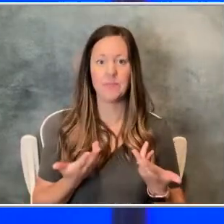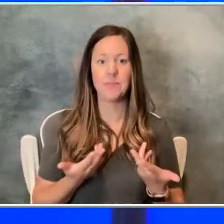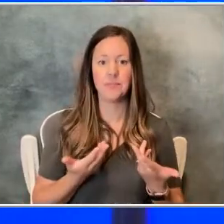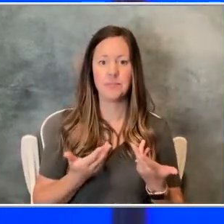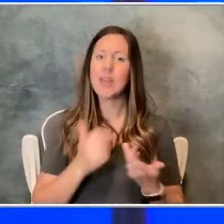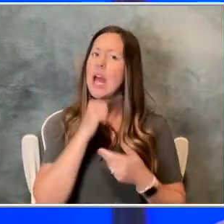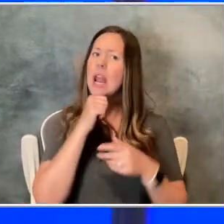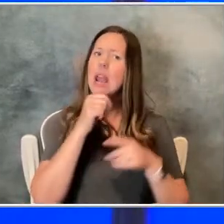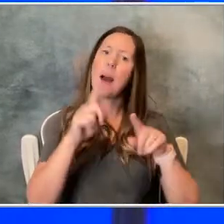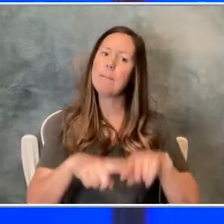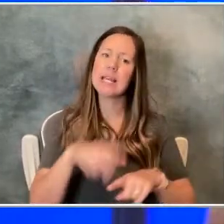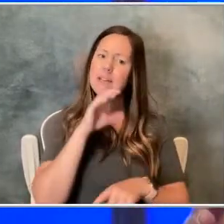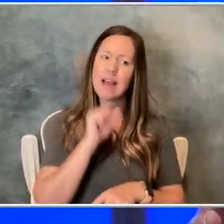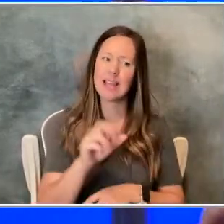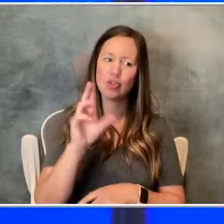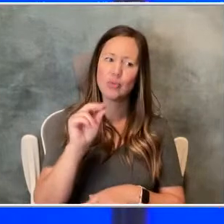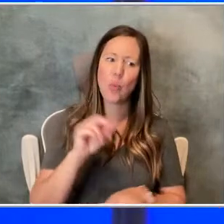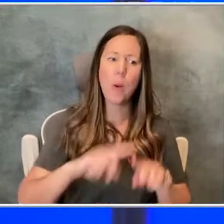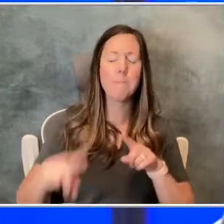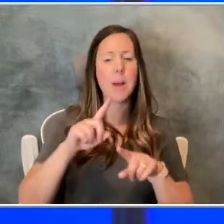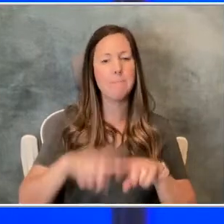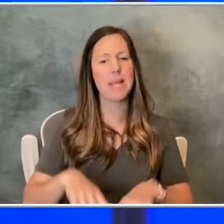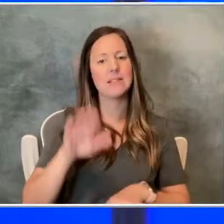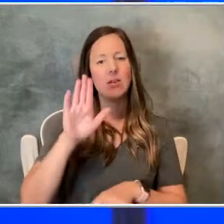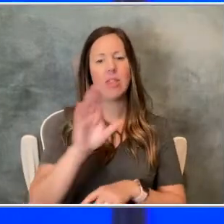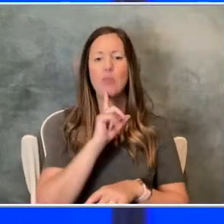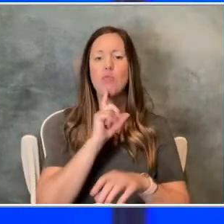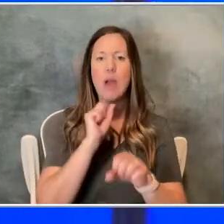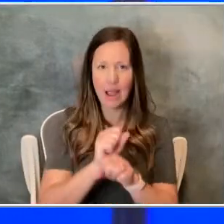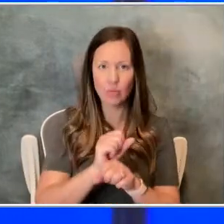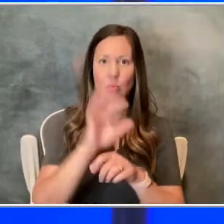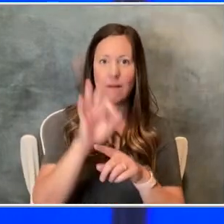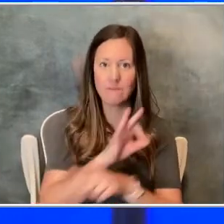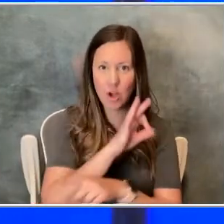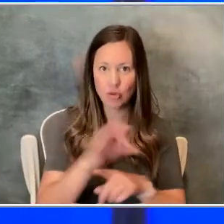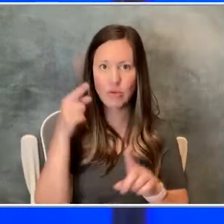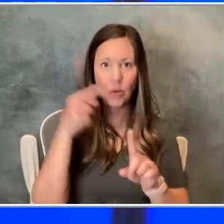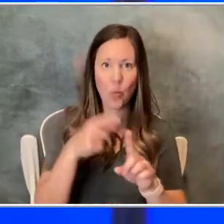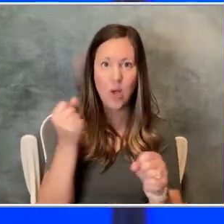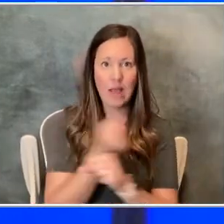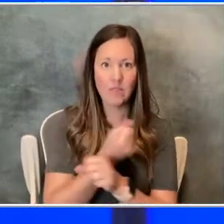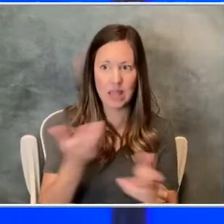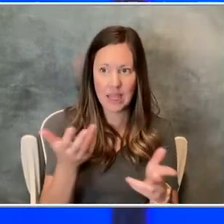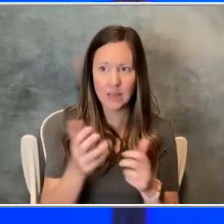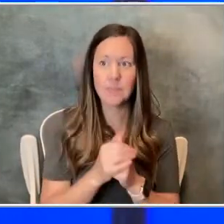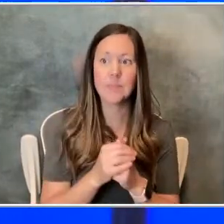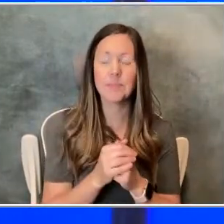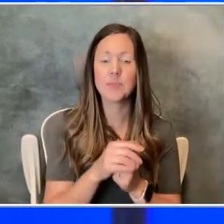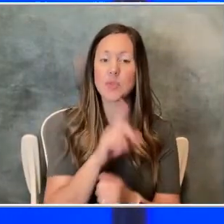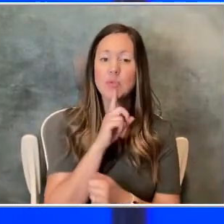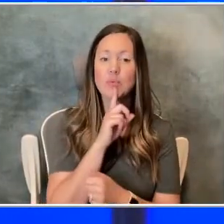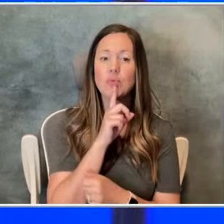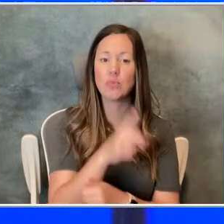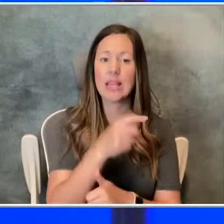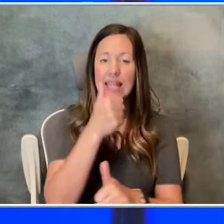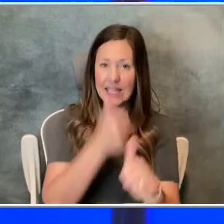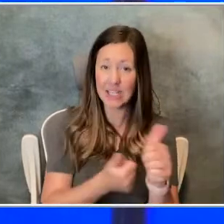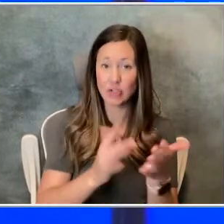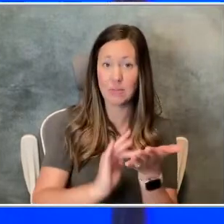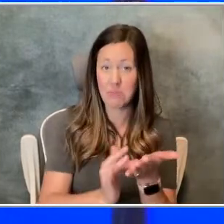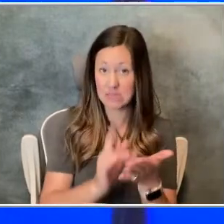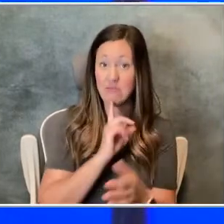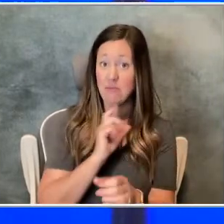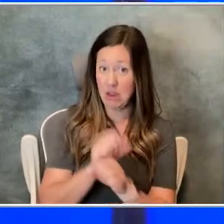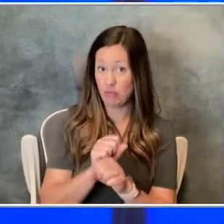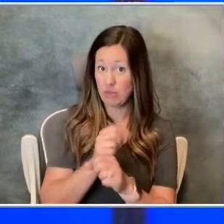age, by the way, based on their actual function and goals and what matters to them, really is each medication serving them